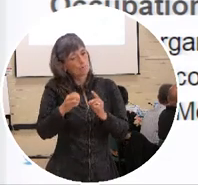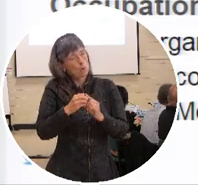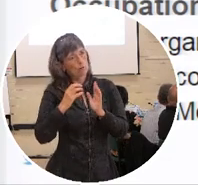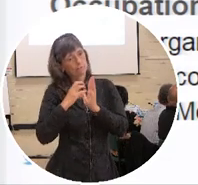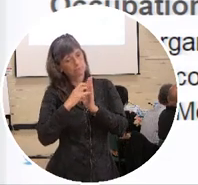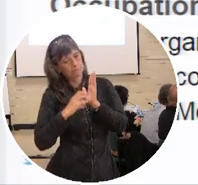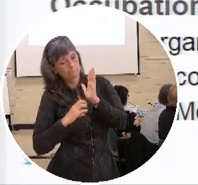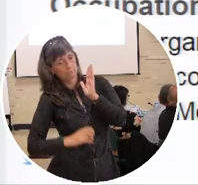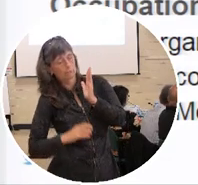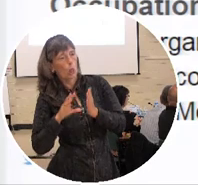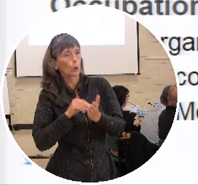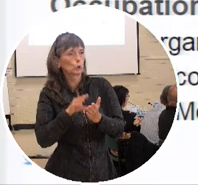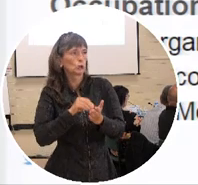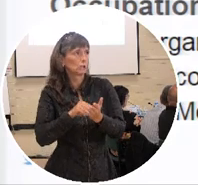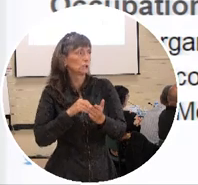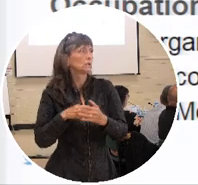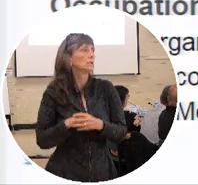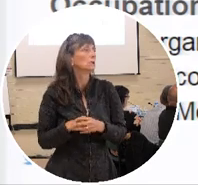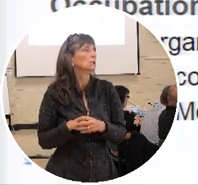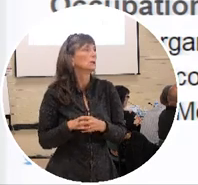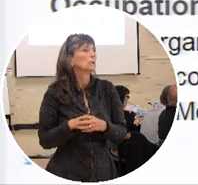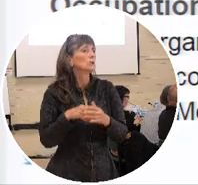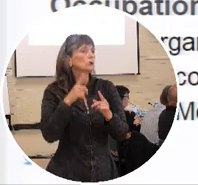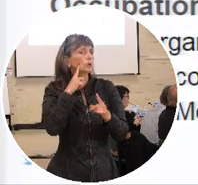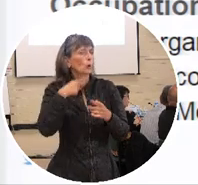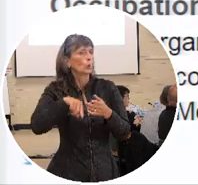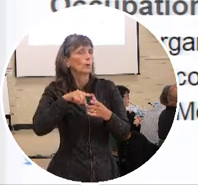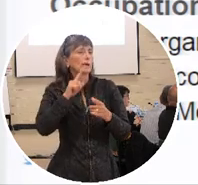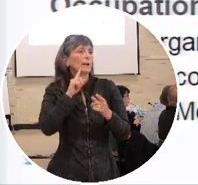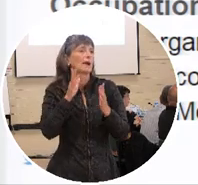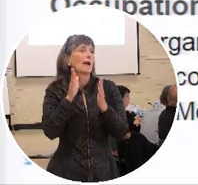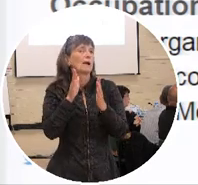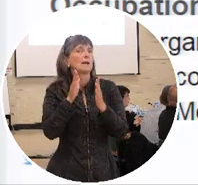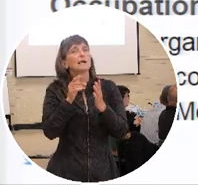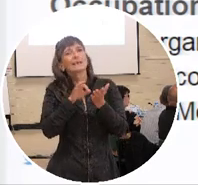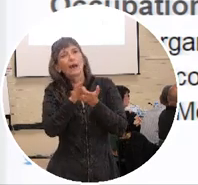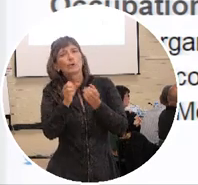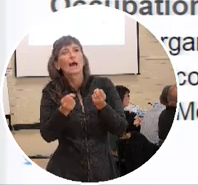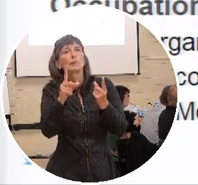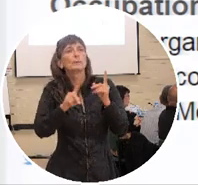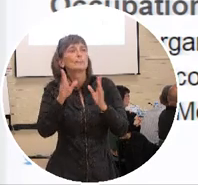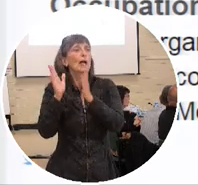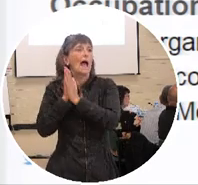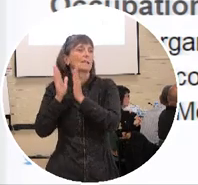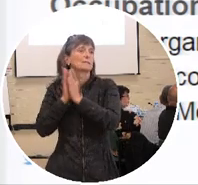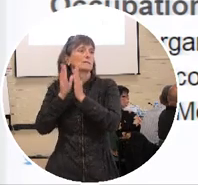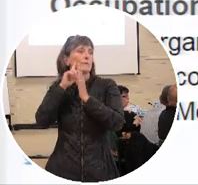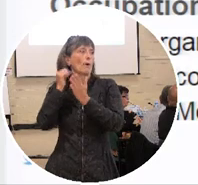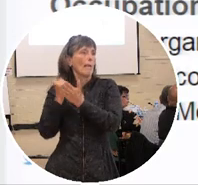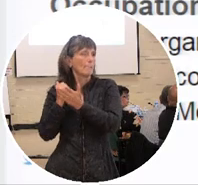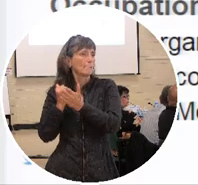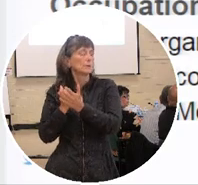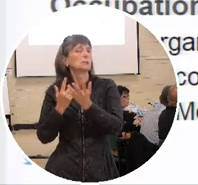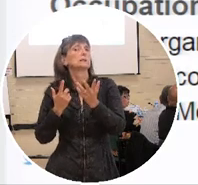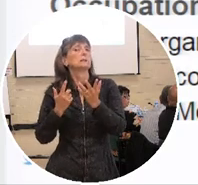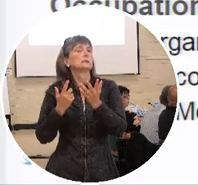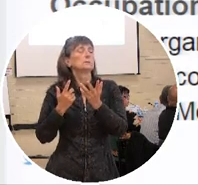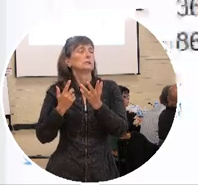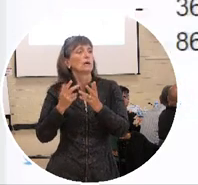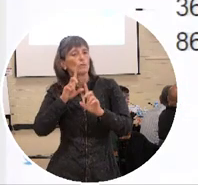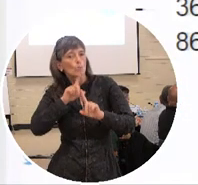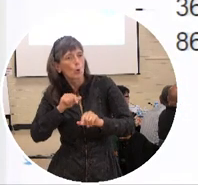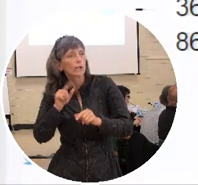our facilities tracking request system to increase tracking and